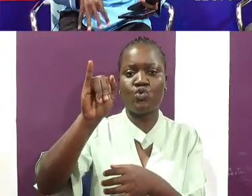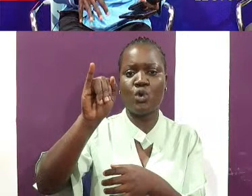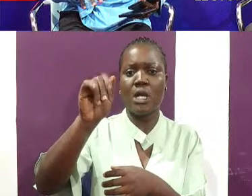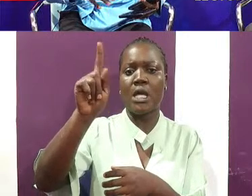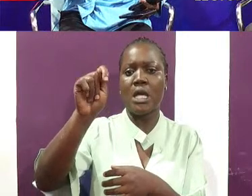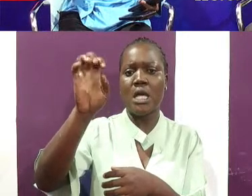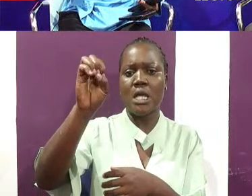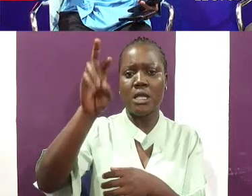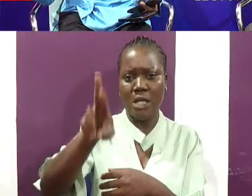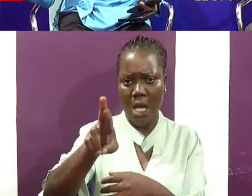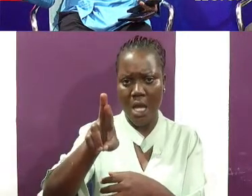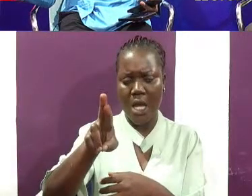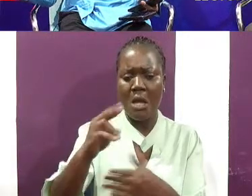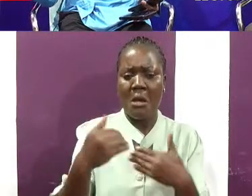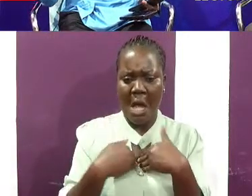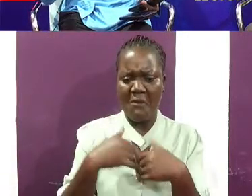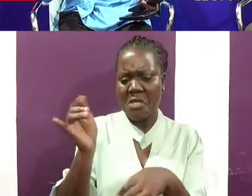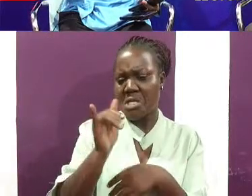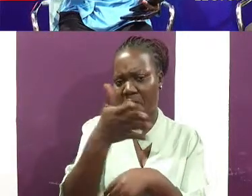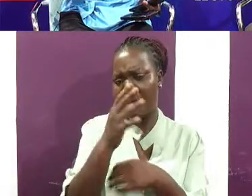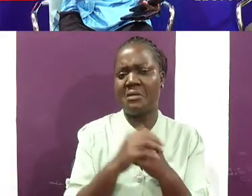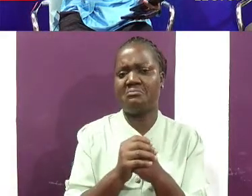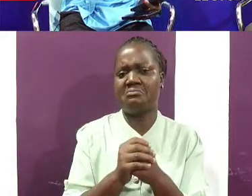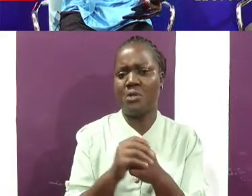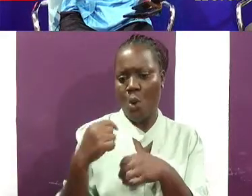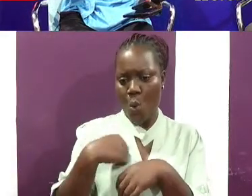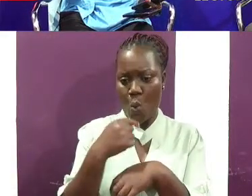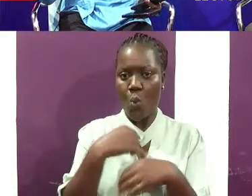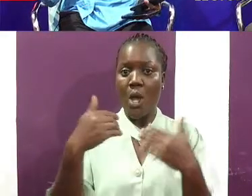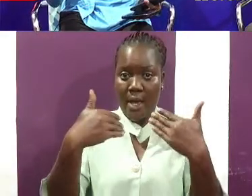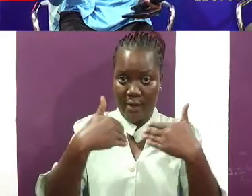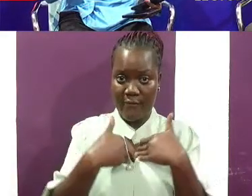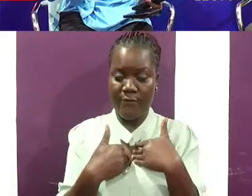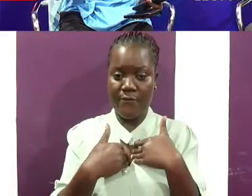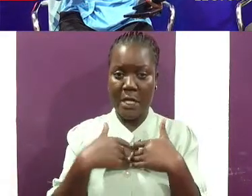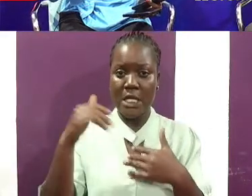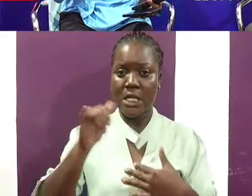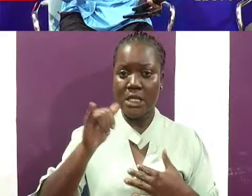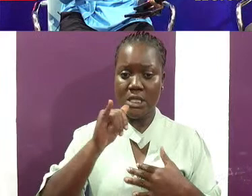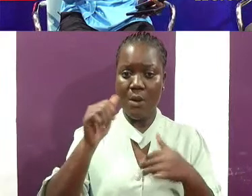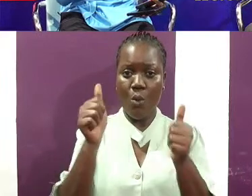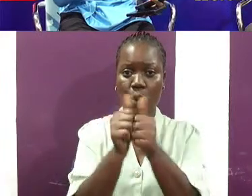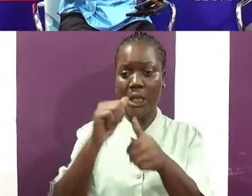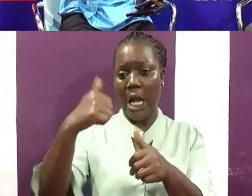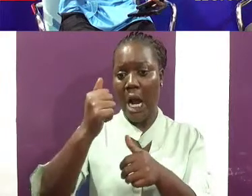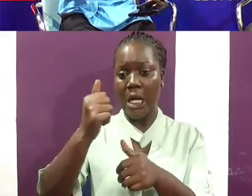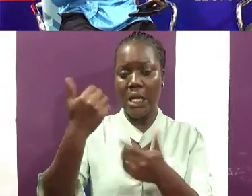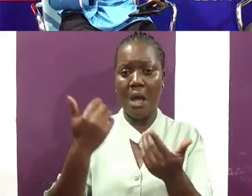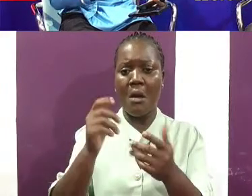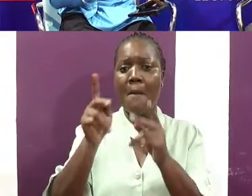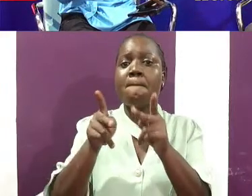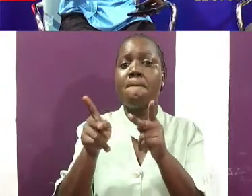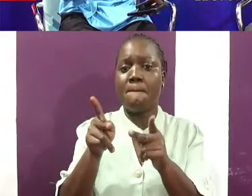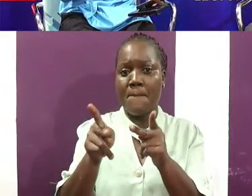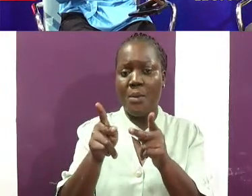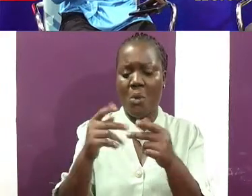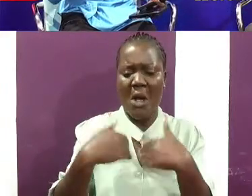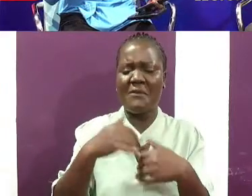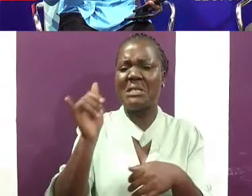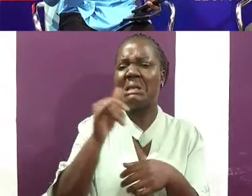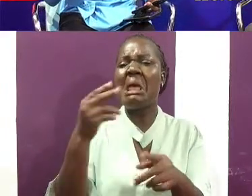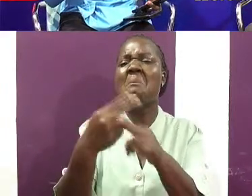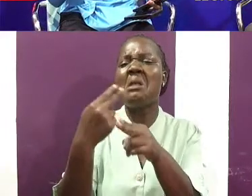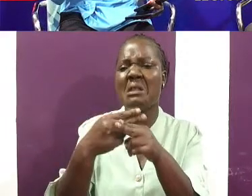eh ye die e na enko fofofro but ye die na e sin capital letters but o pese unya e no so use hashtag